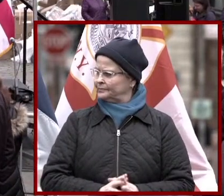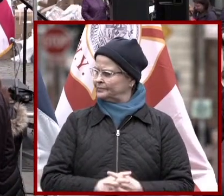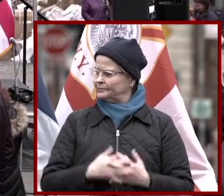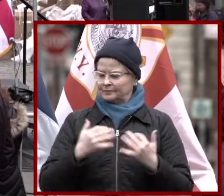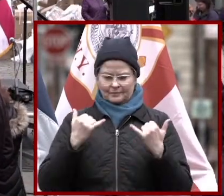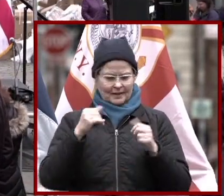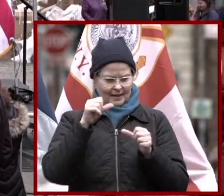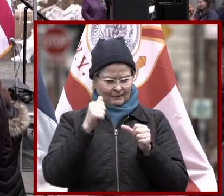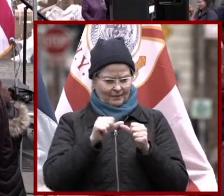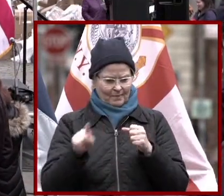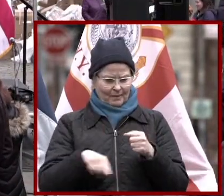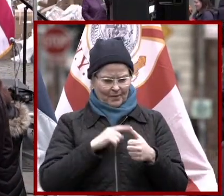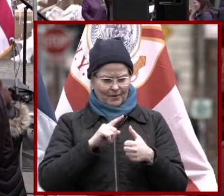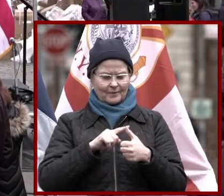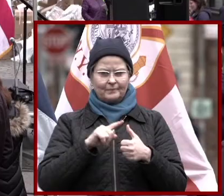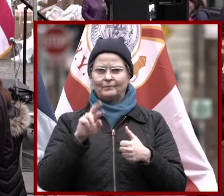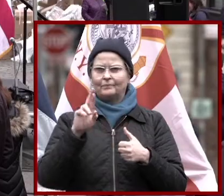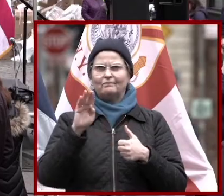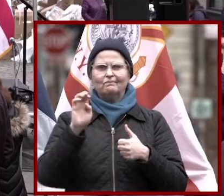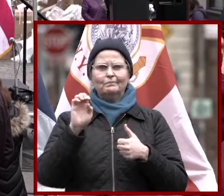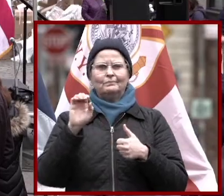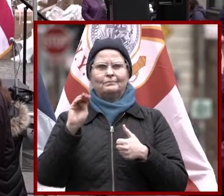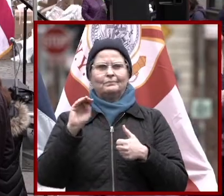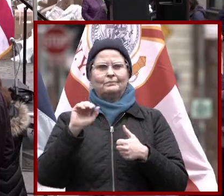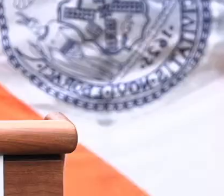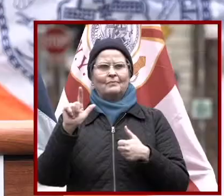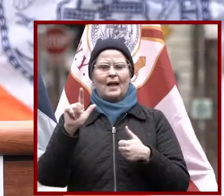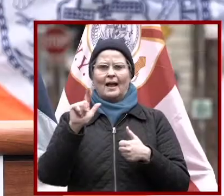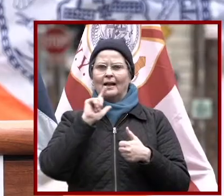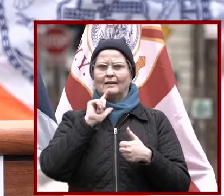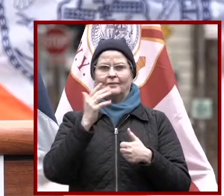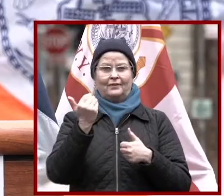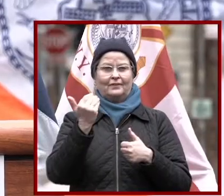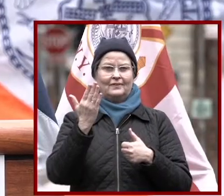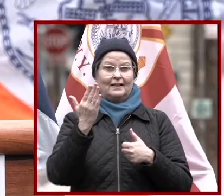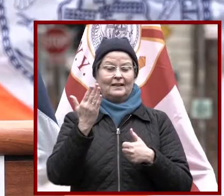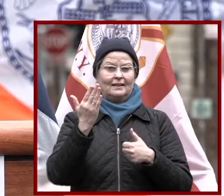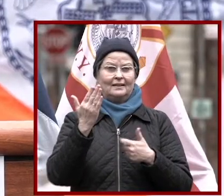Today we remember Rose Mell, 15.